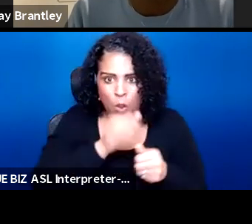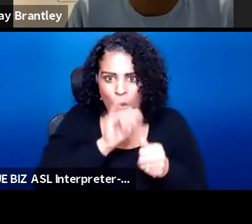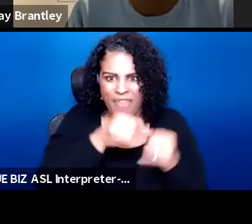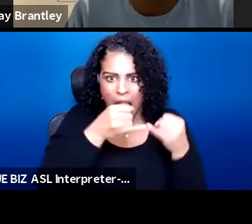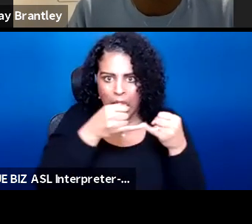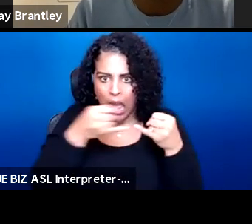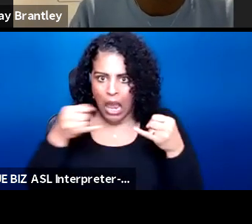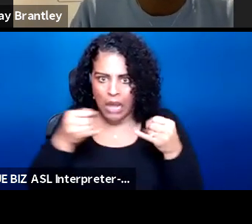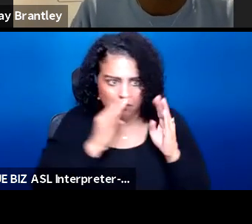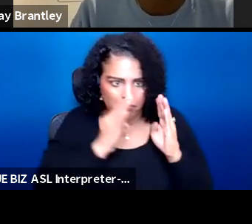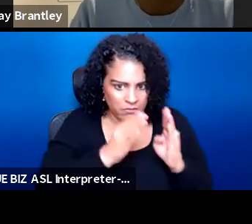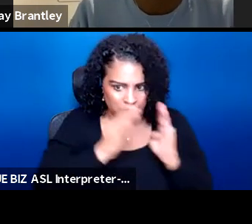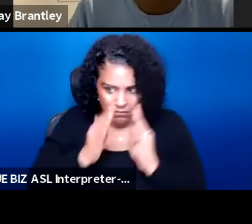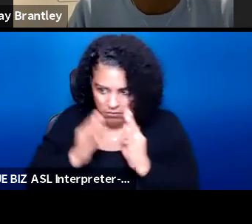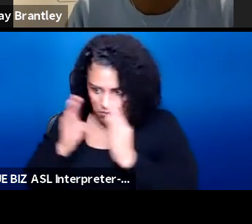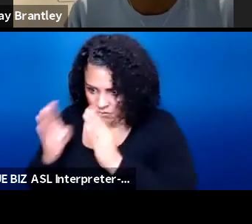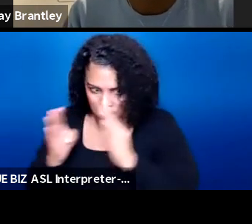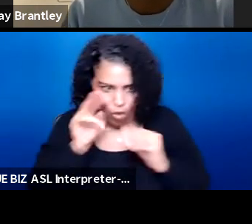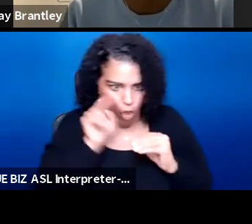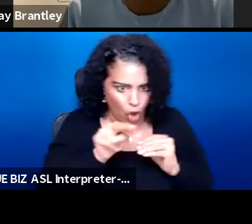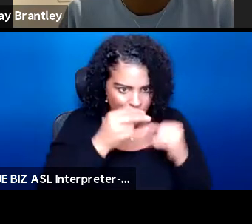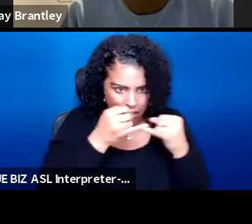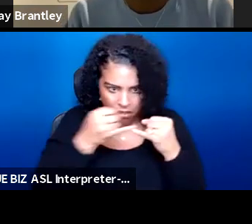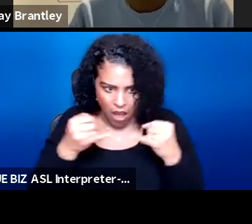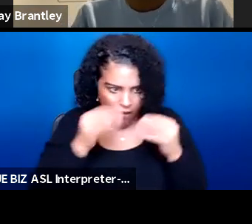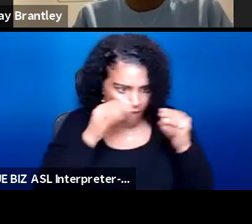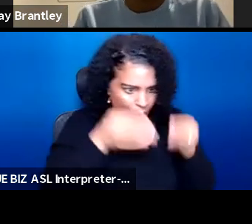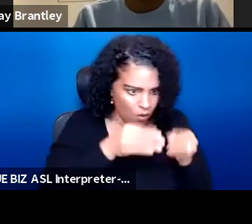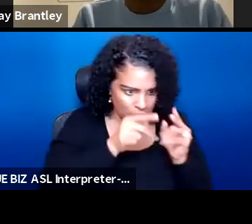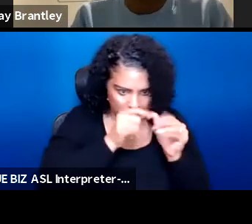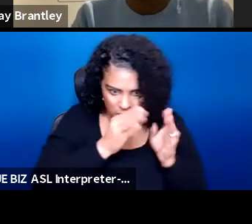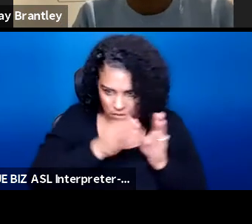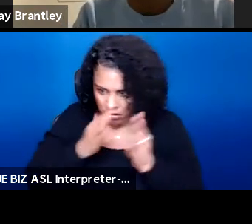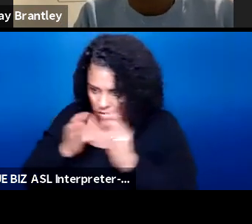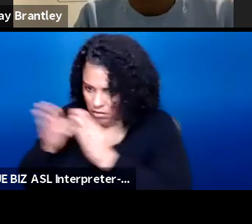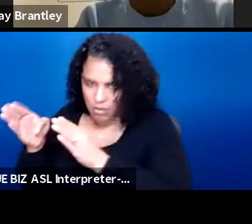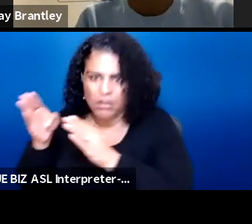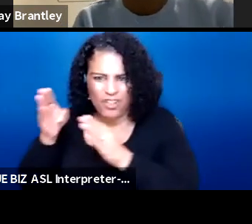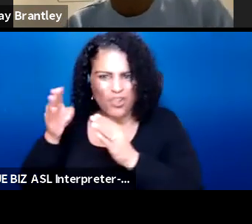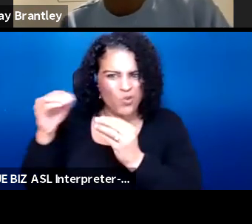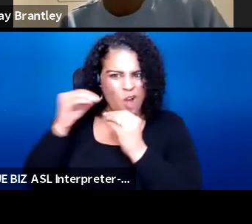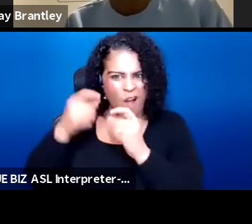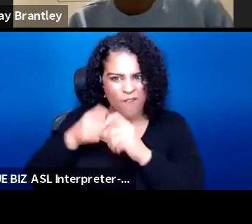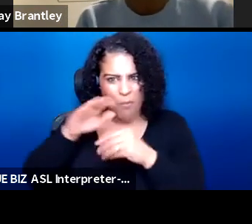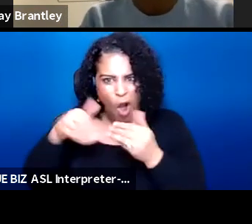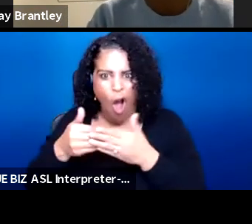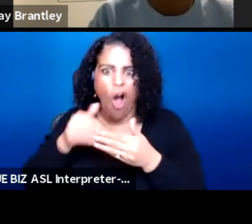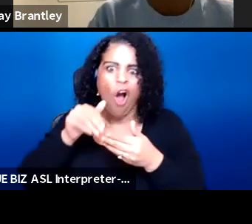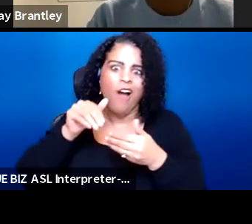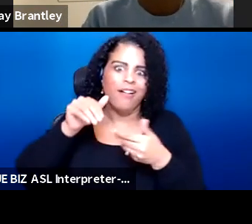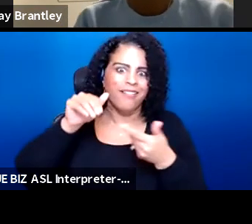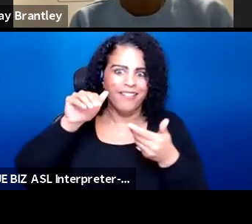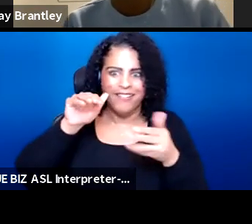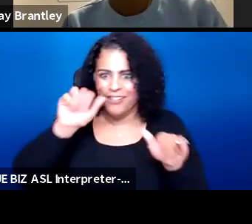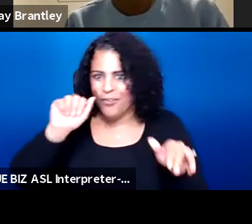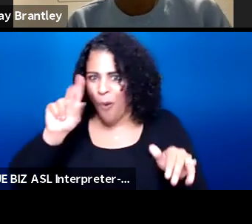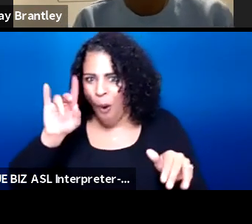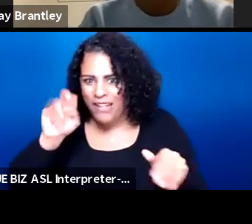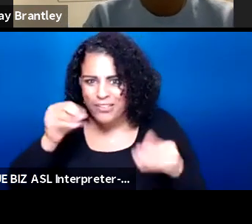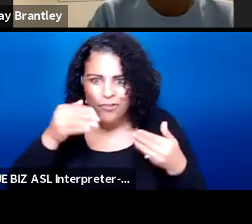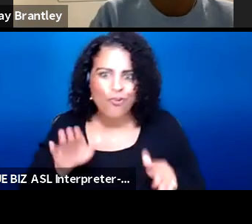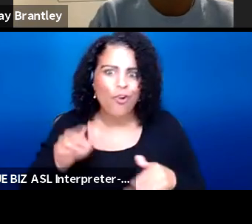line, and you're looking at that linear focus that has been what you've been taught from all these training programs, all these audition rooms, all of this trauma you've been through,